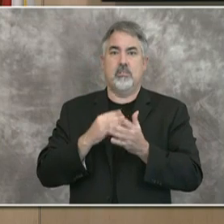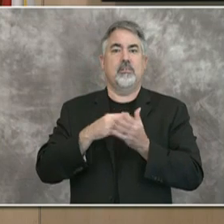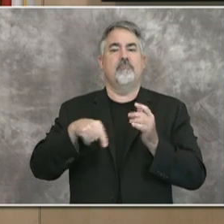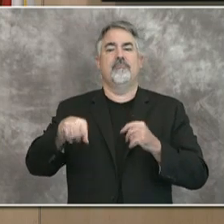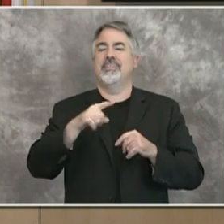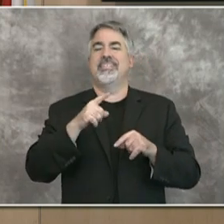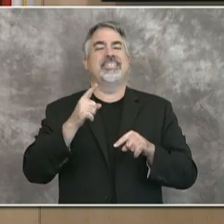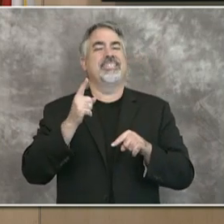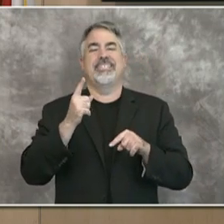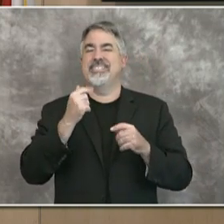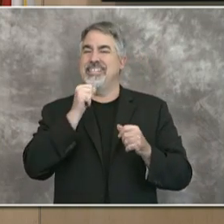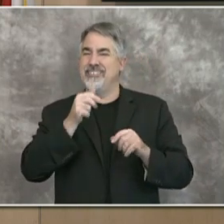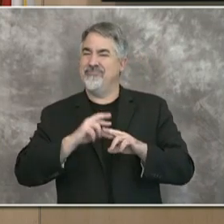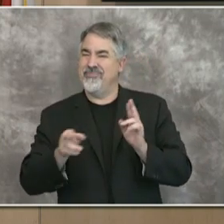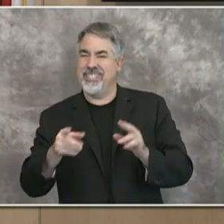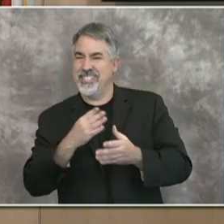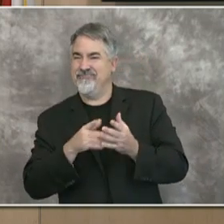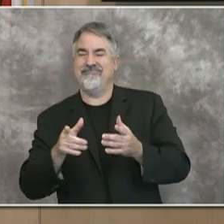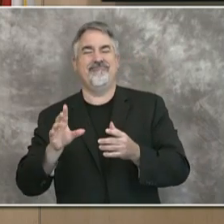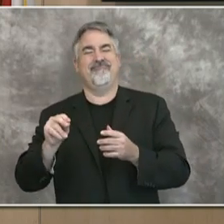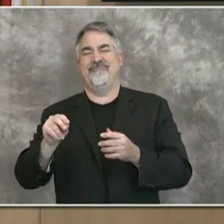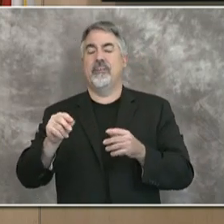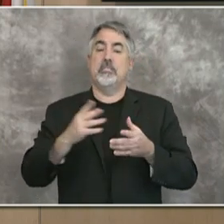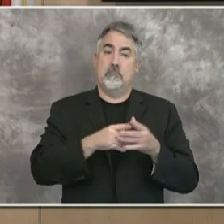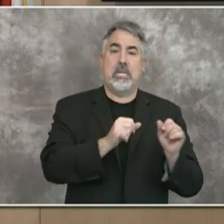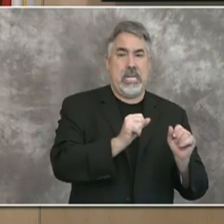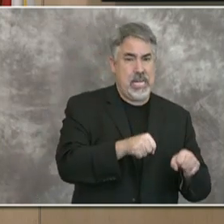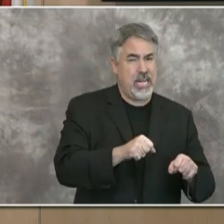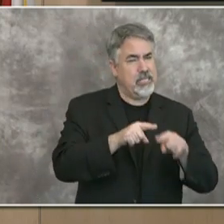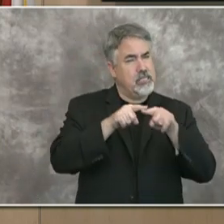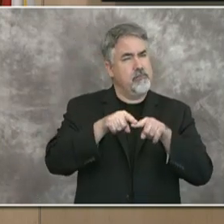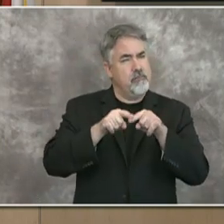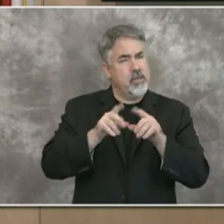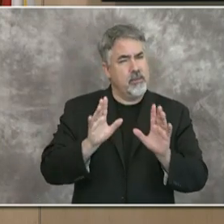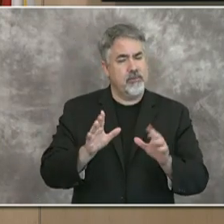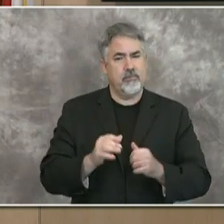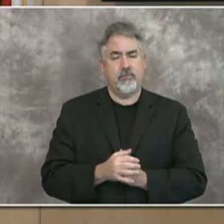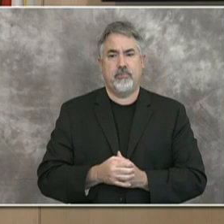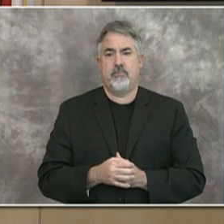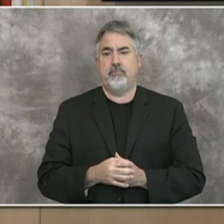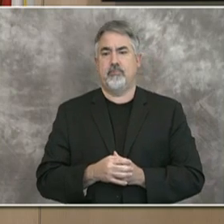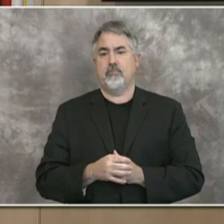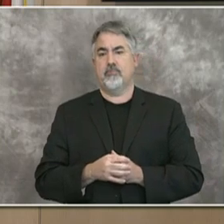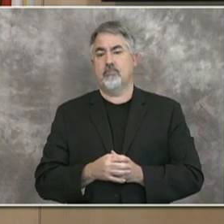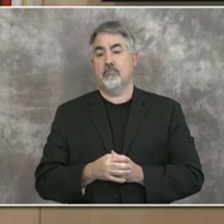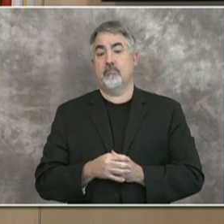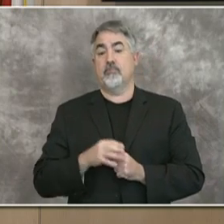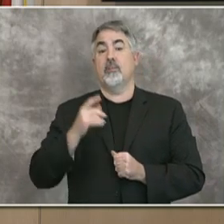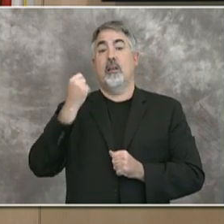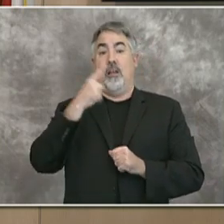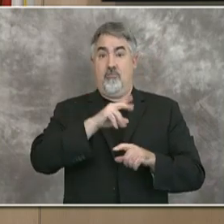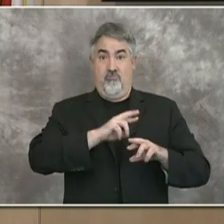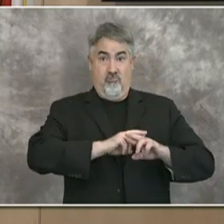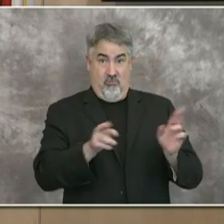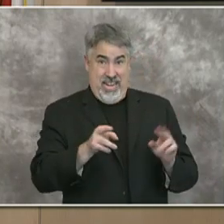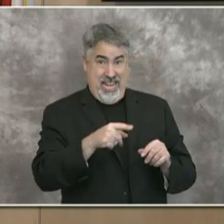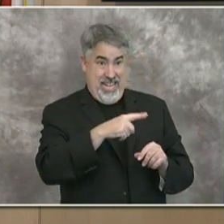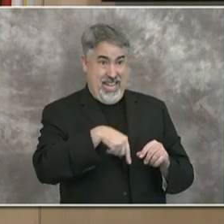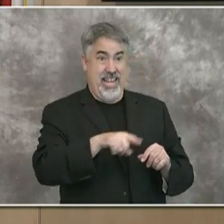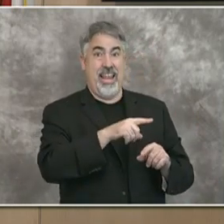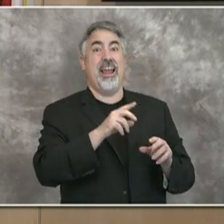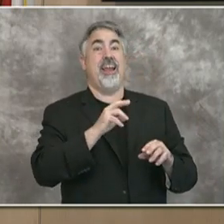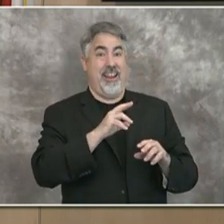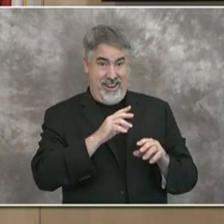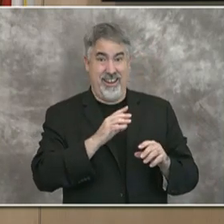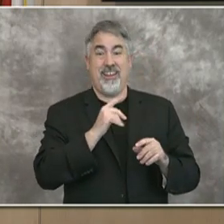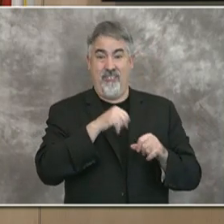ready to do so. When they do, they'll be following new social distancing and facial covering